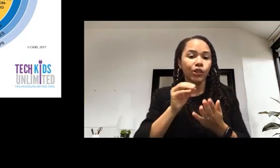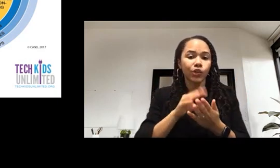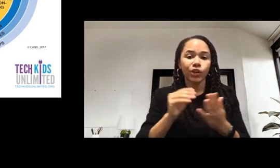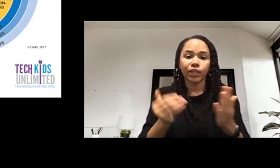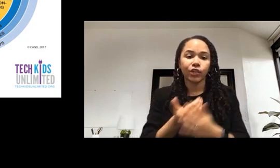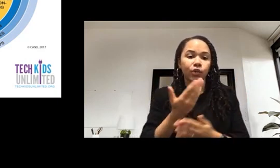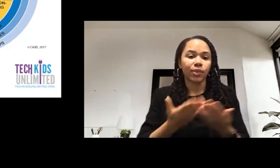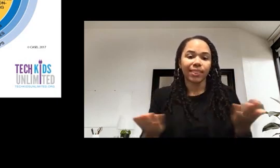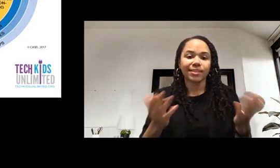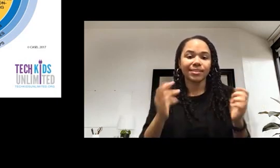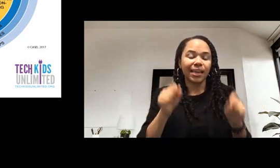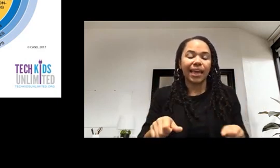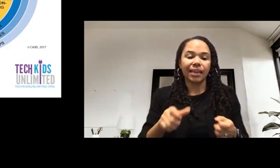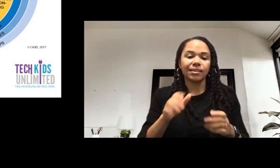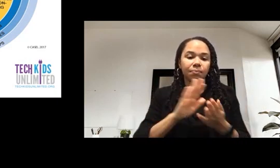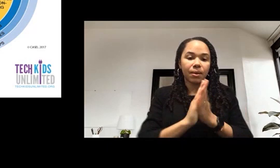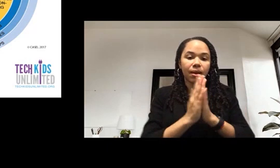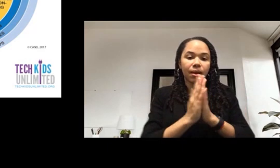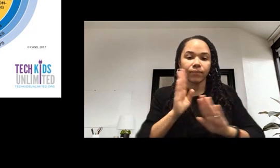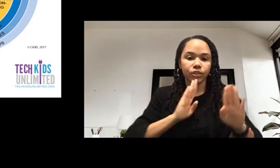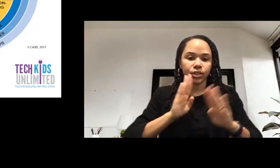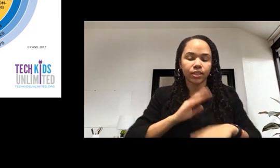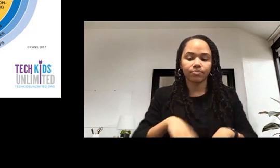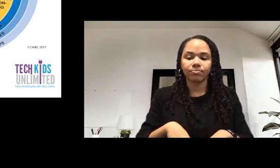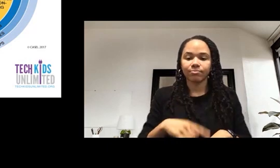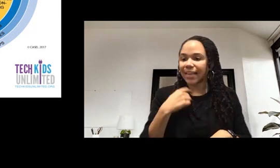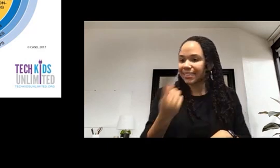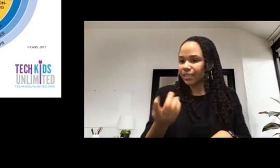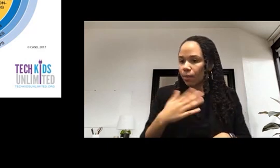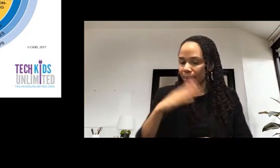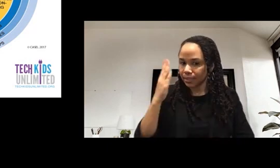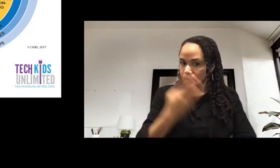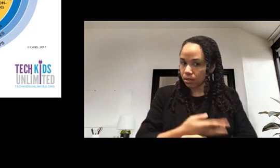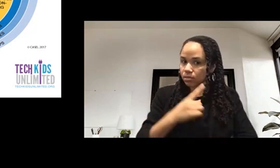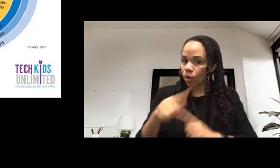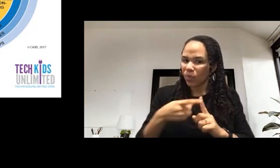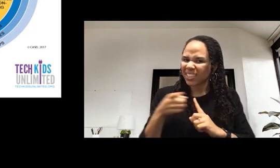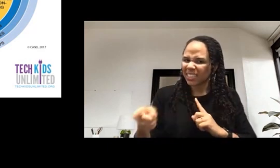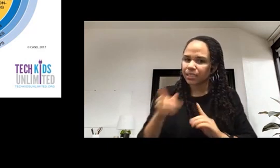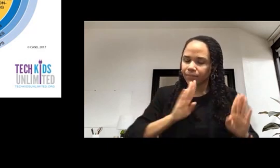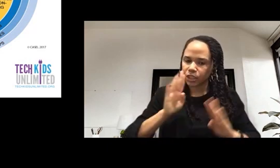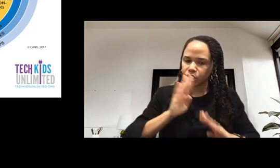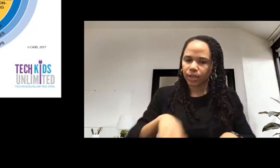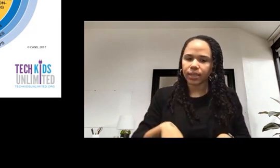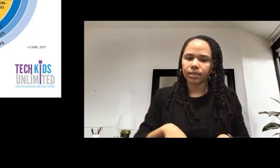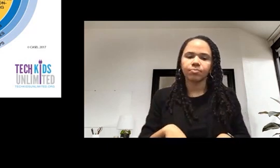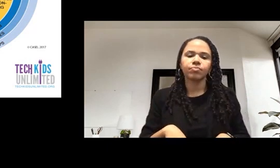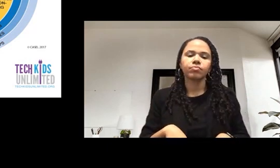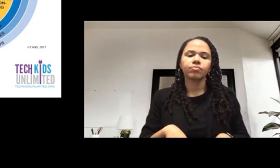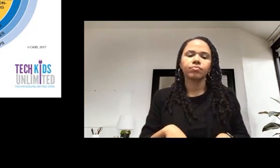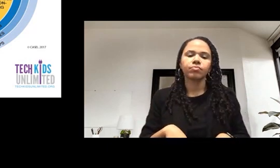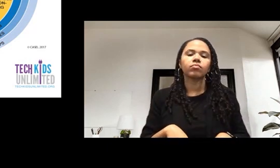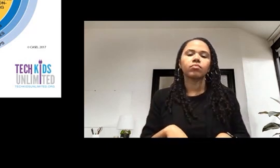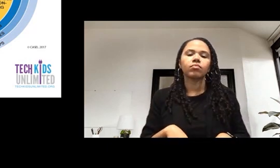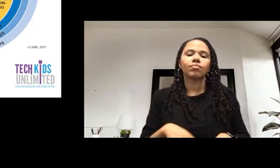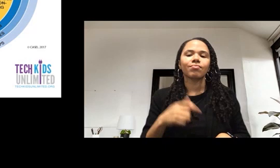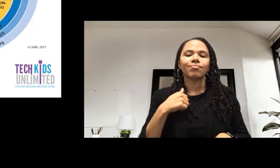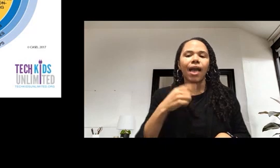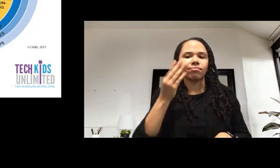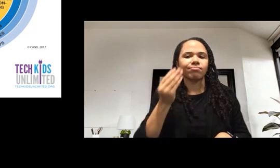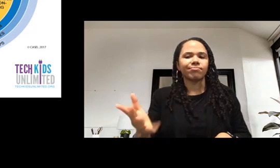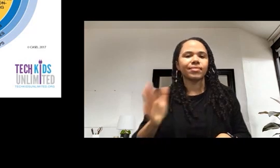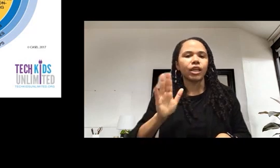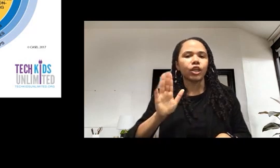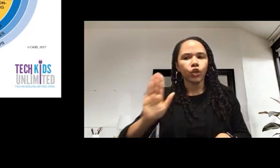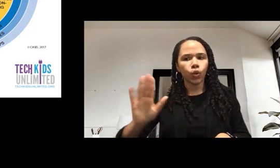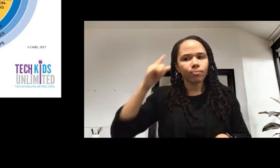son when he's really frustrated, about like the idea that his brain is a rubber band, and if he